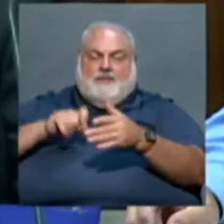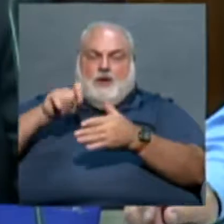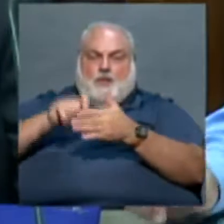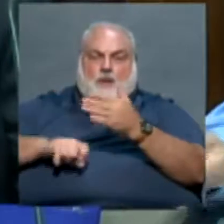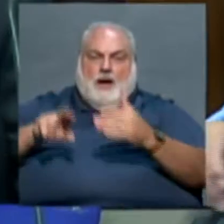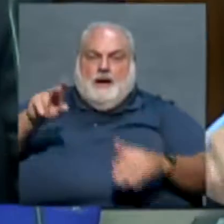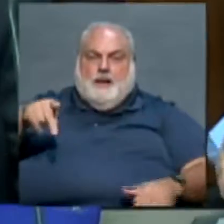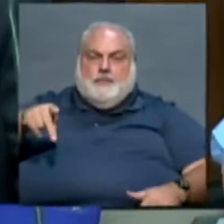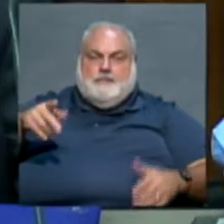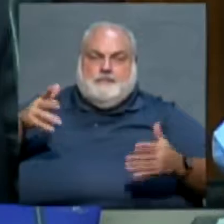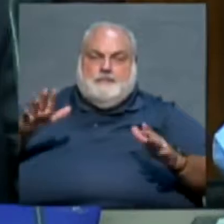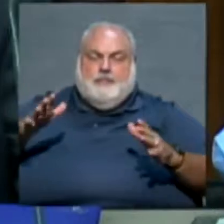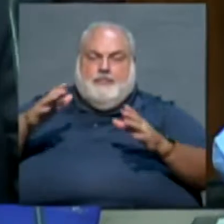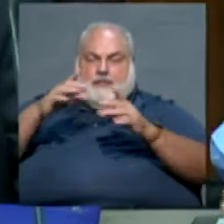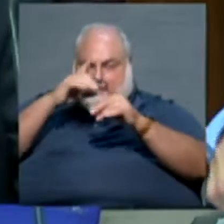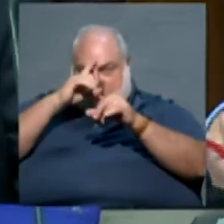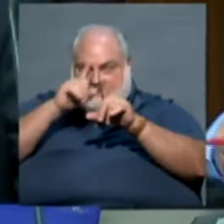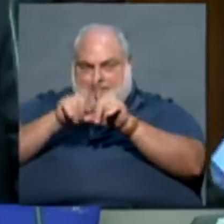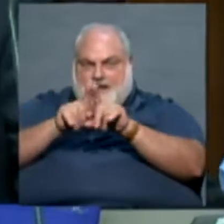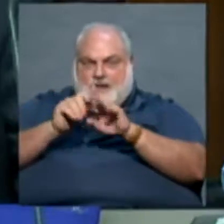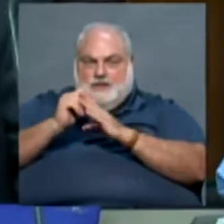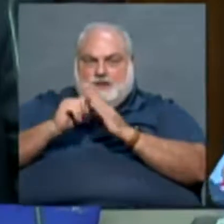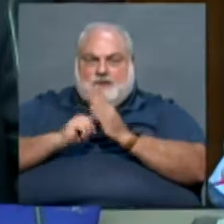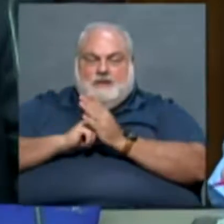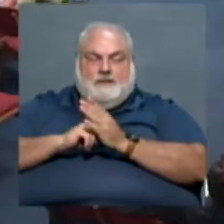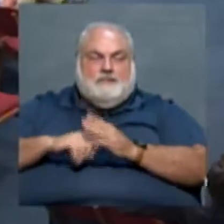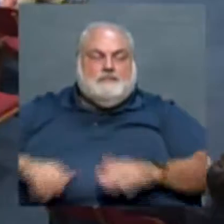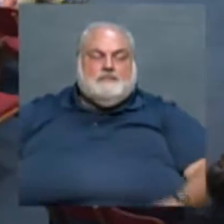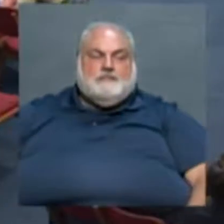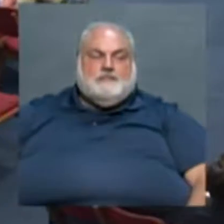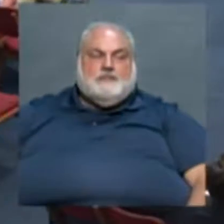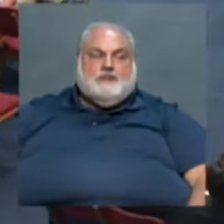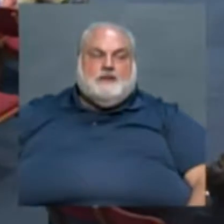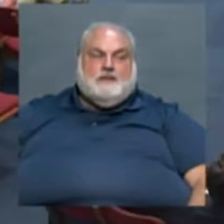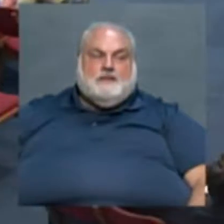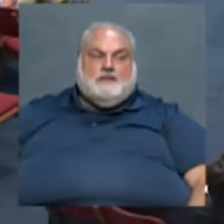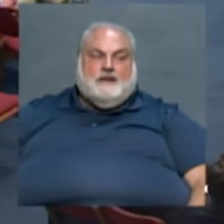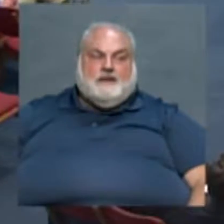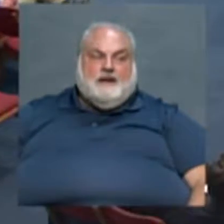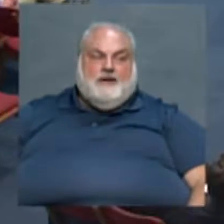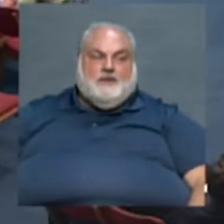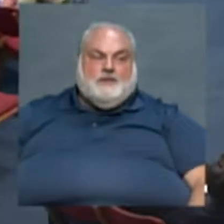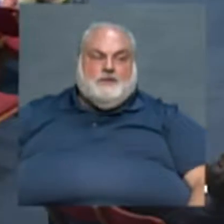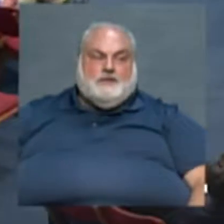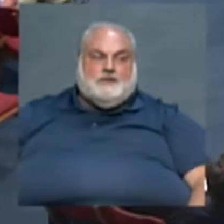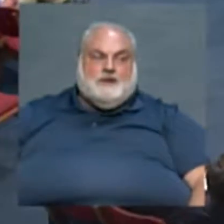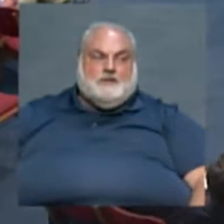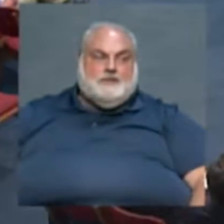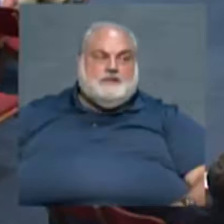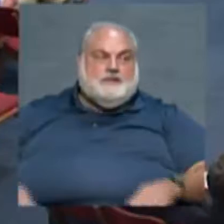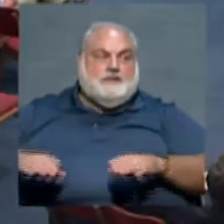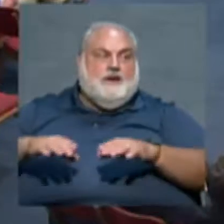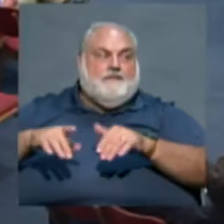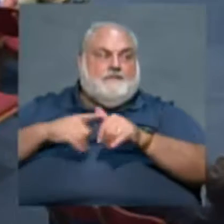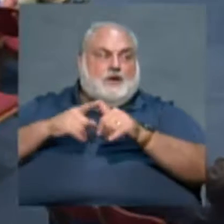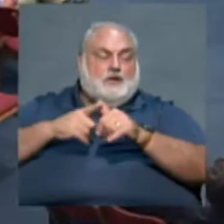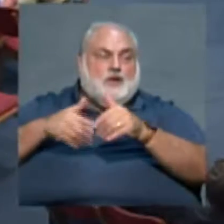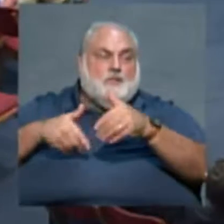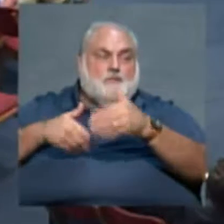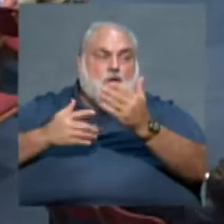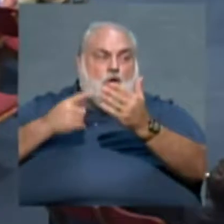staff report. That concludes the consent agenda. Thank you, Mr. Moore. Madam Chair, first I'd like to